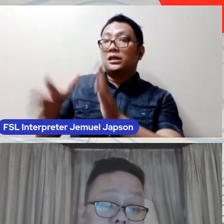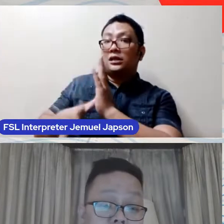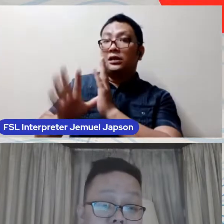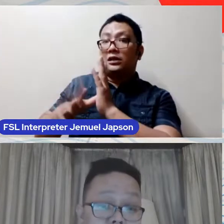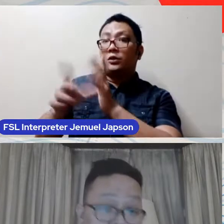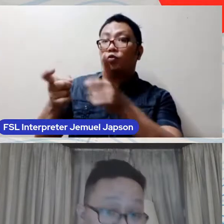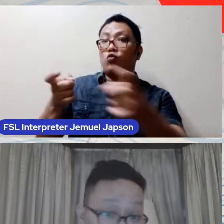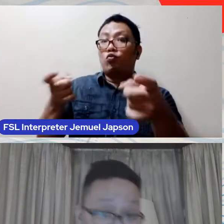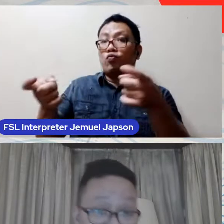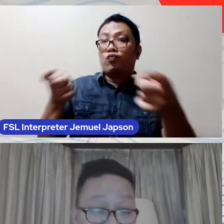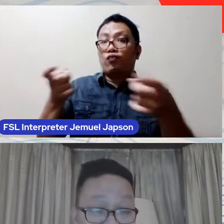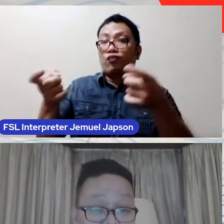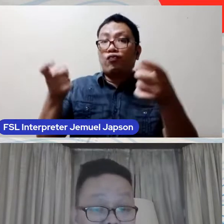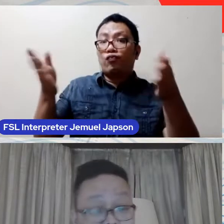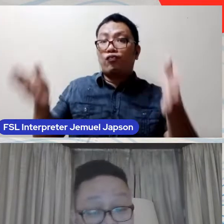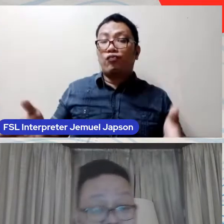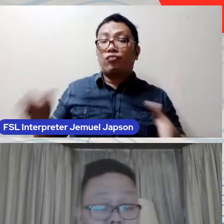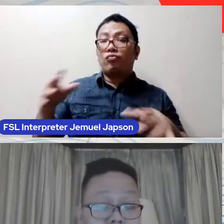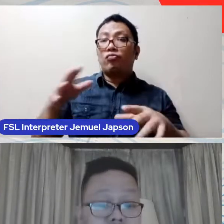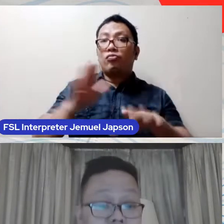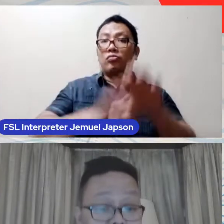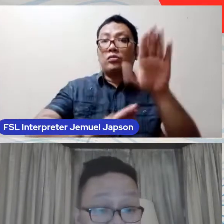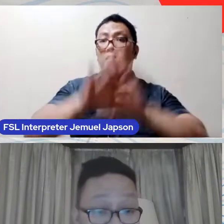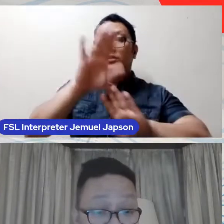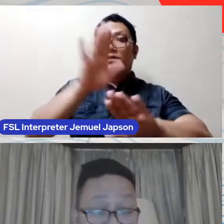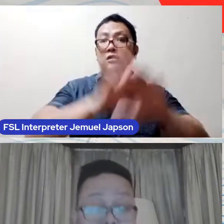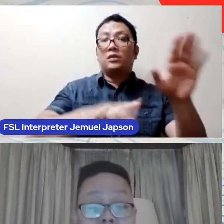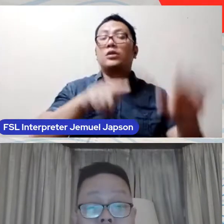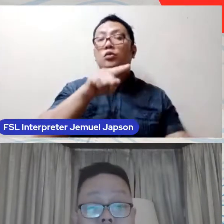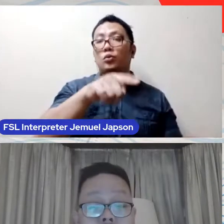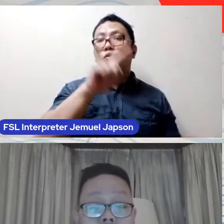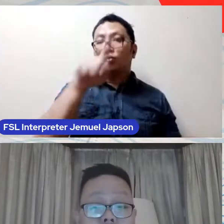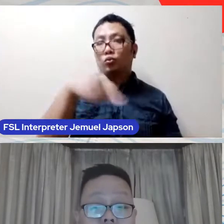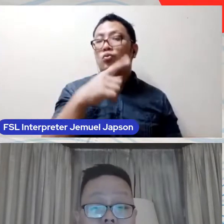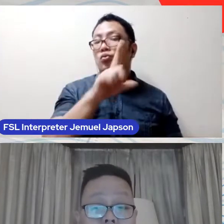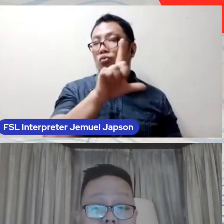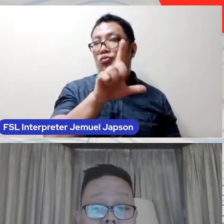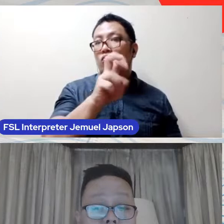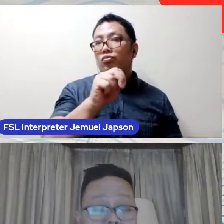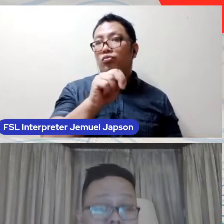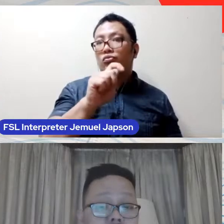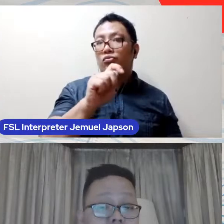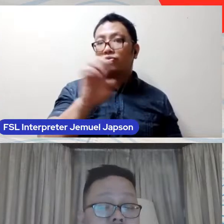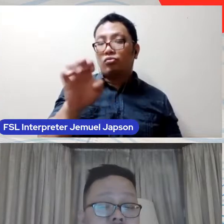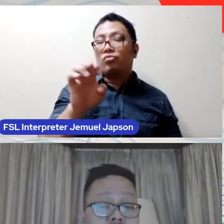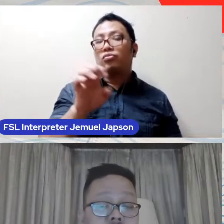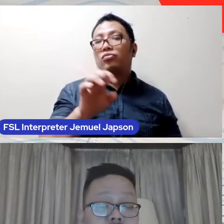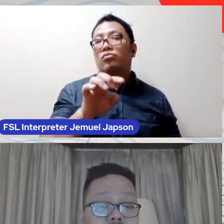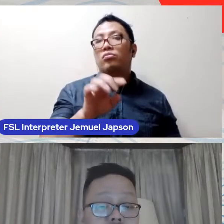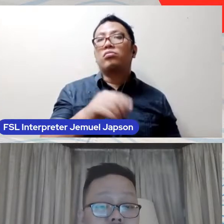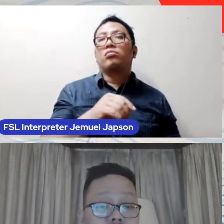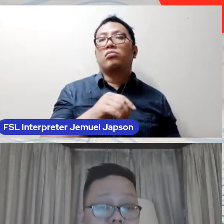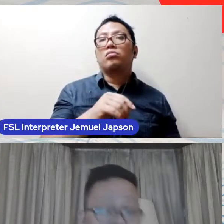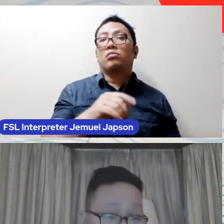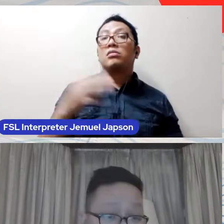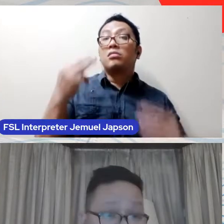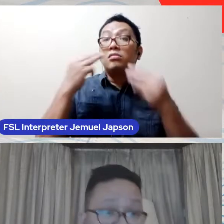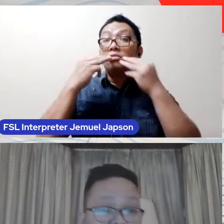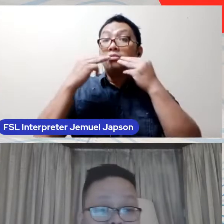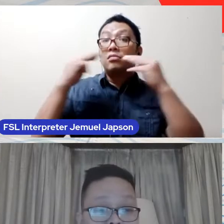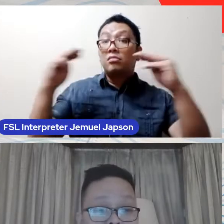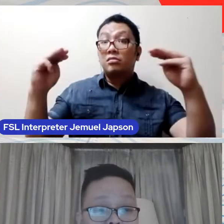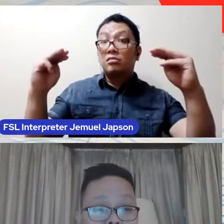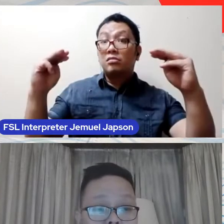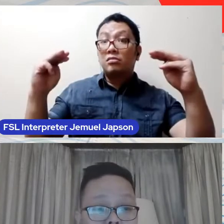sa Random Manual Audit. Kayo, lente nga actually. No? And I think the message there is